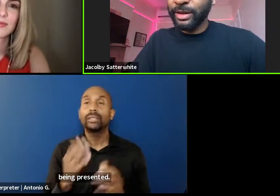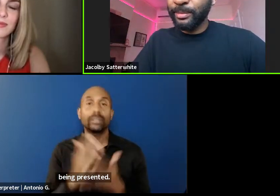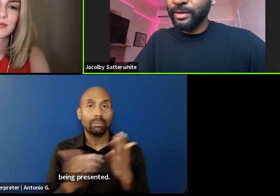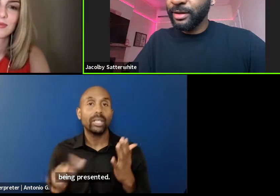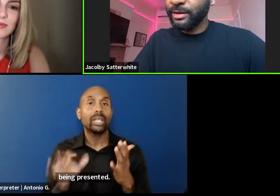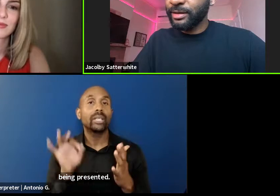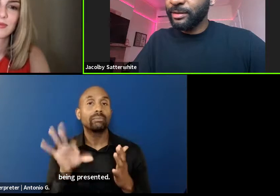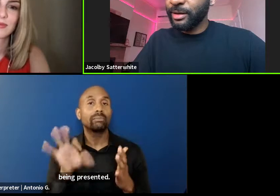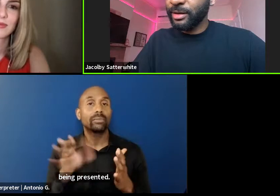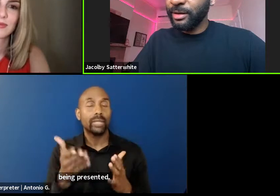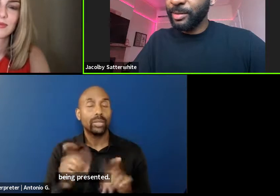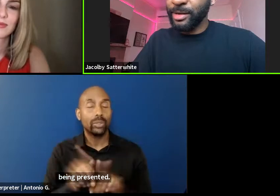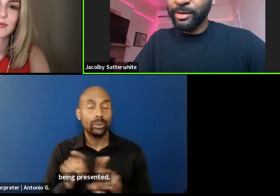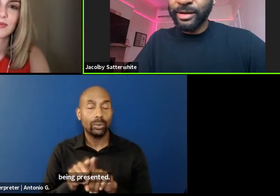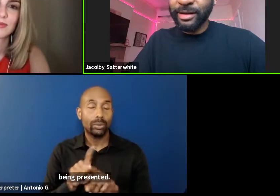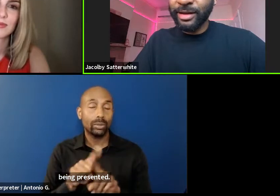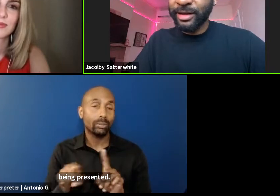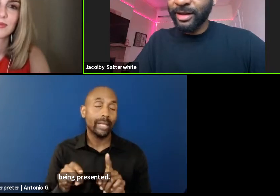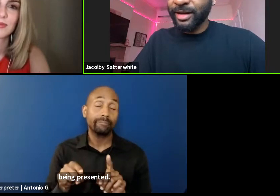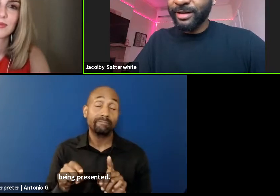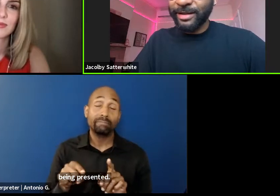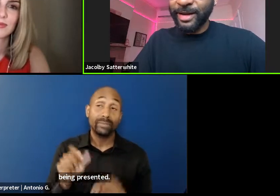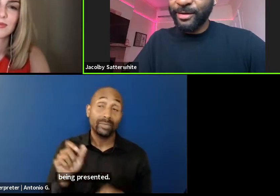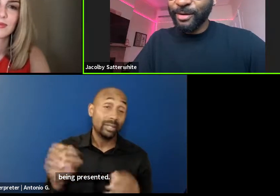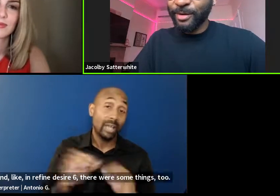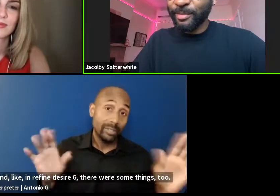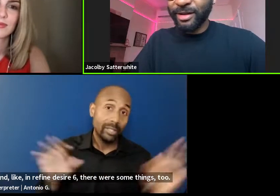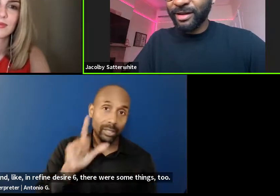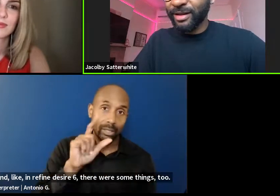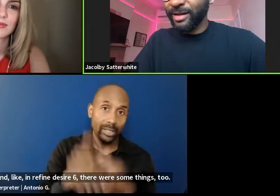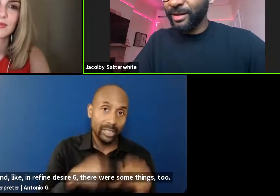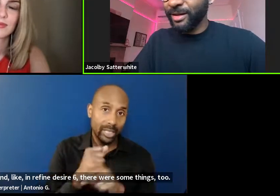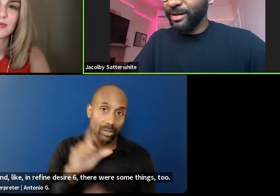was the probably in our